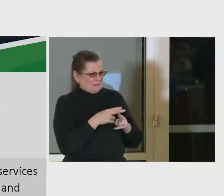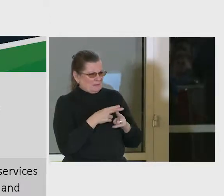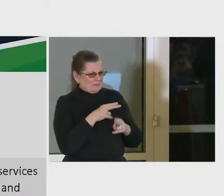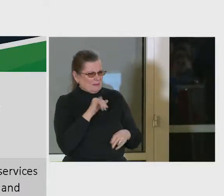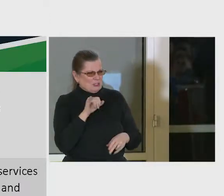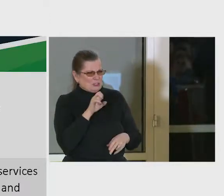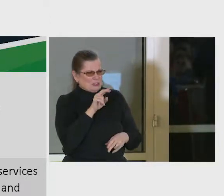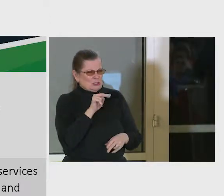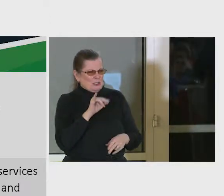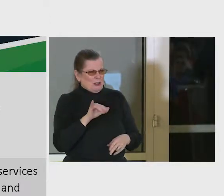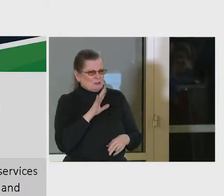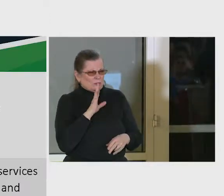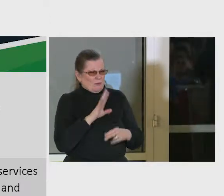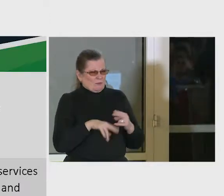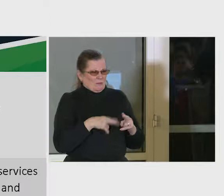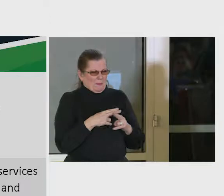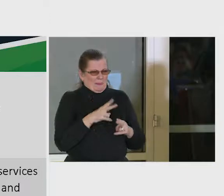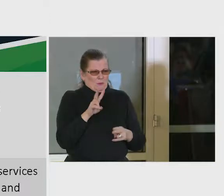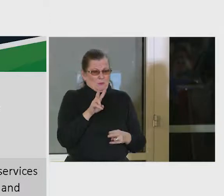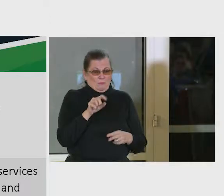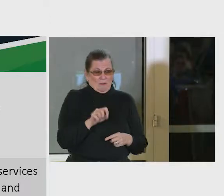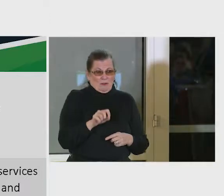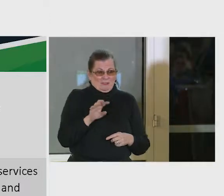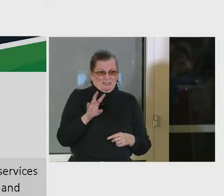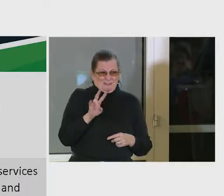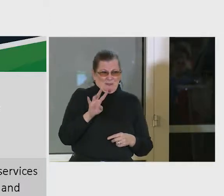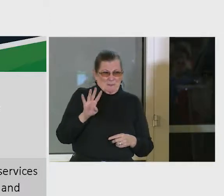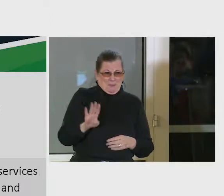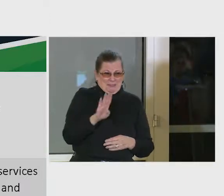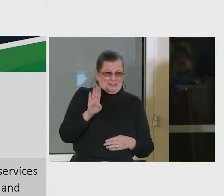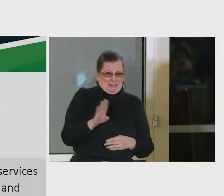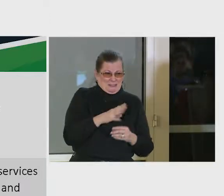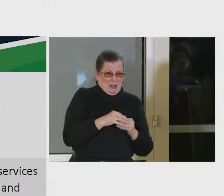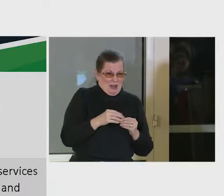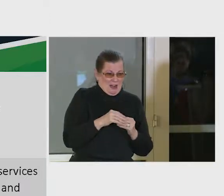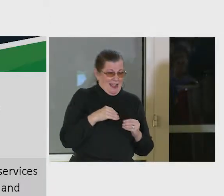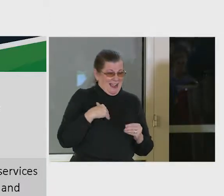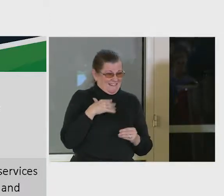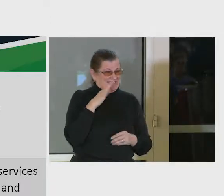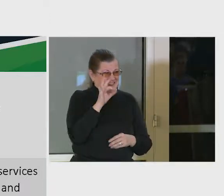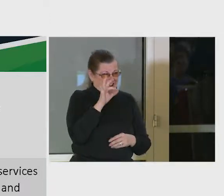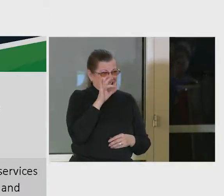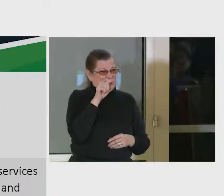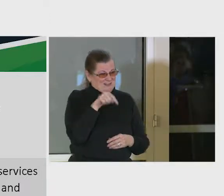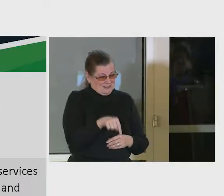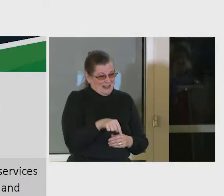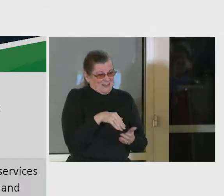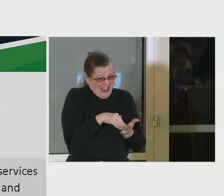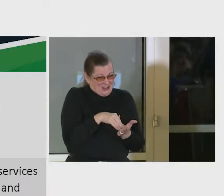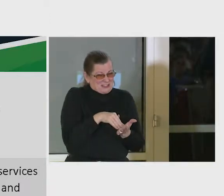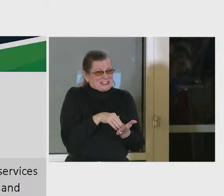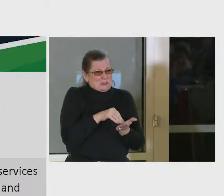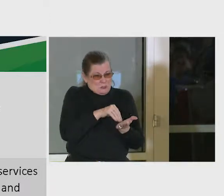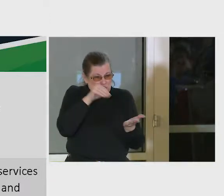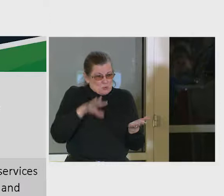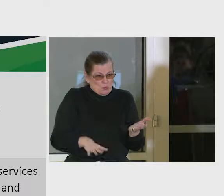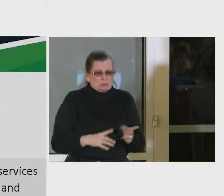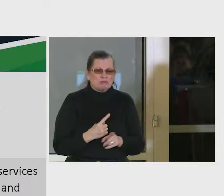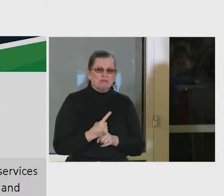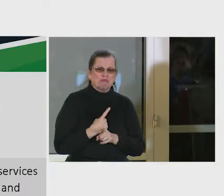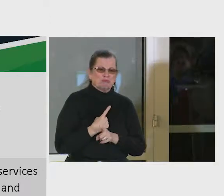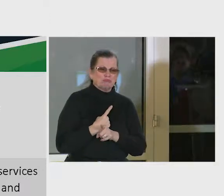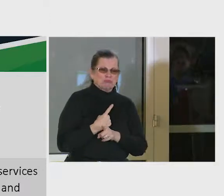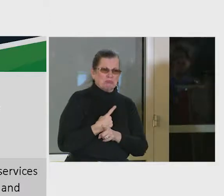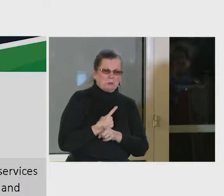in education. About $1.7 billion of that supports 91,000 students in both our traditional schools and our public charter